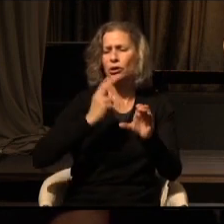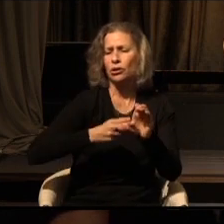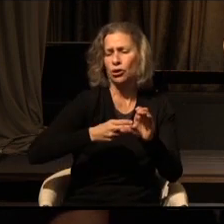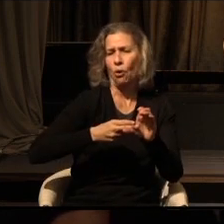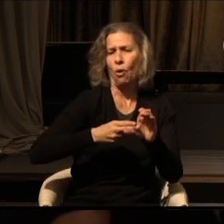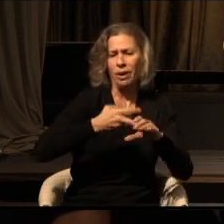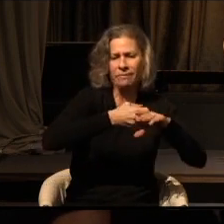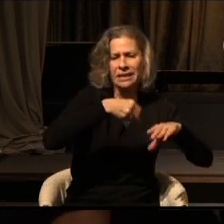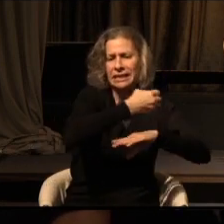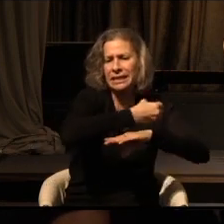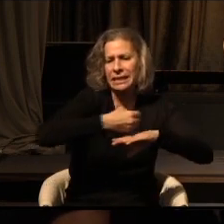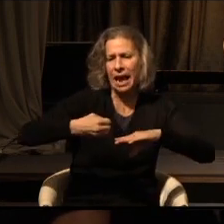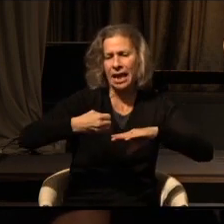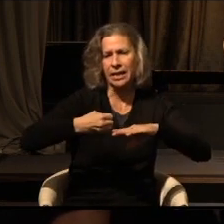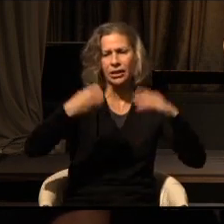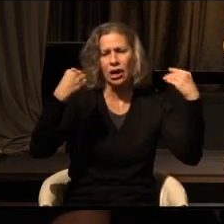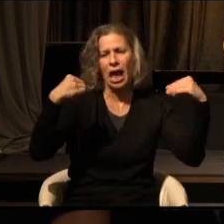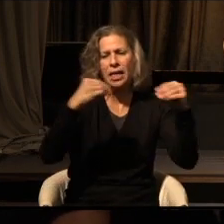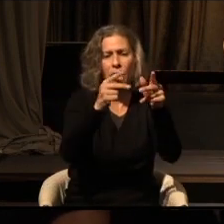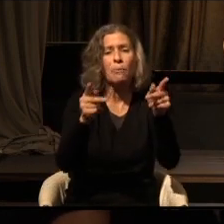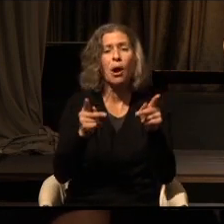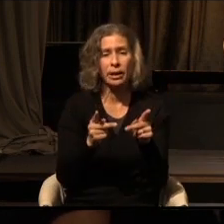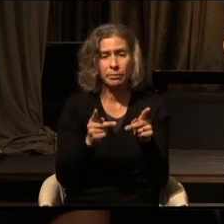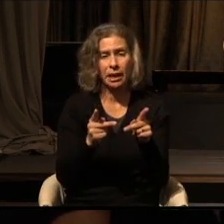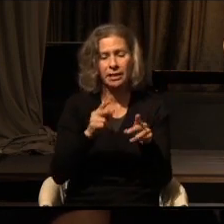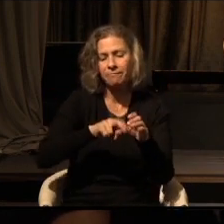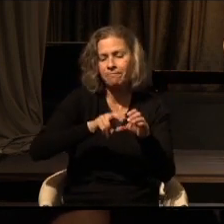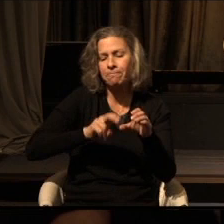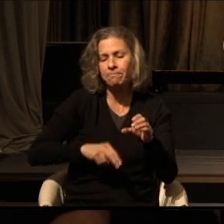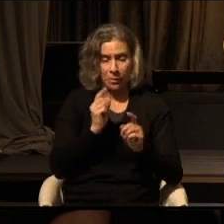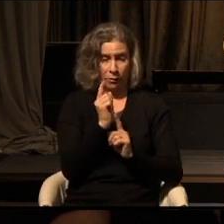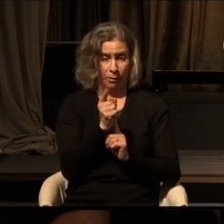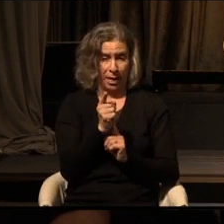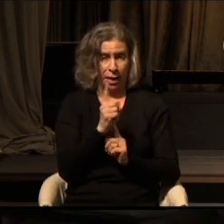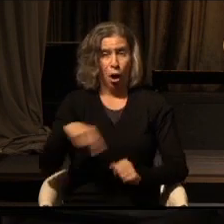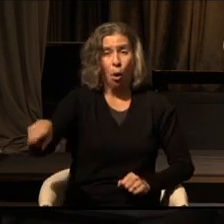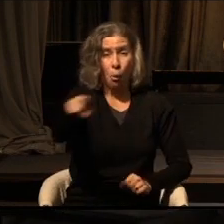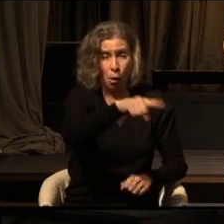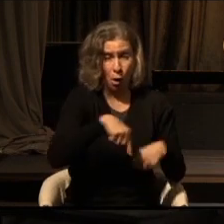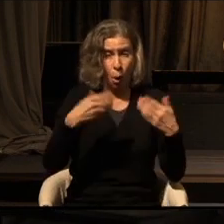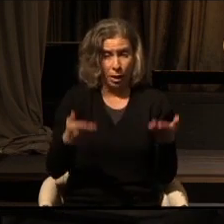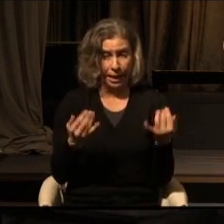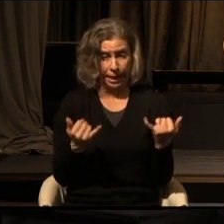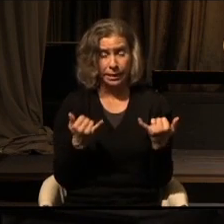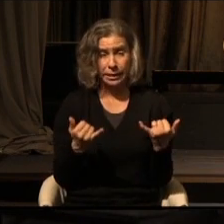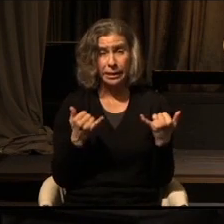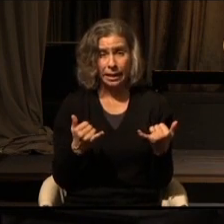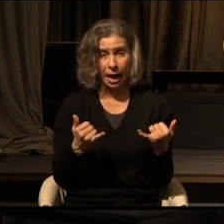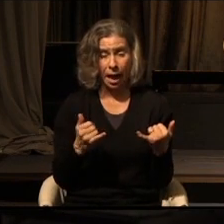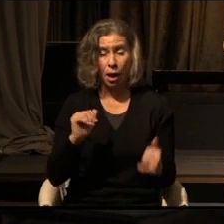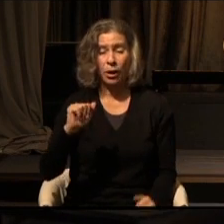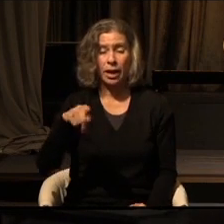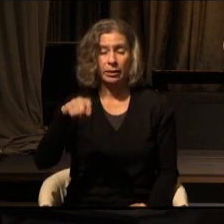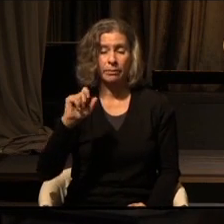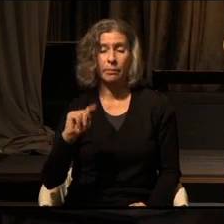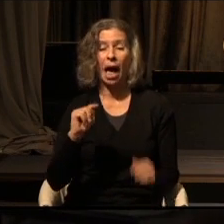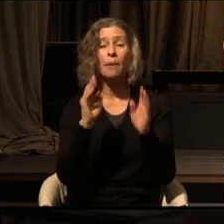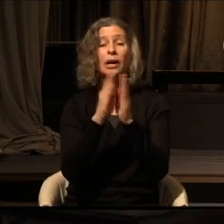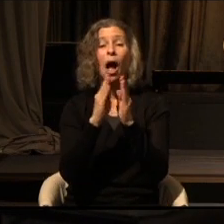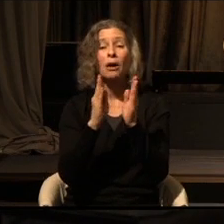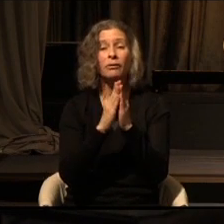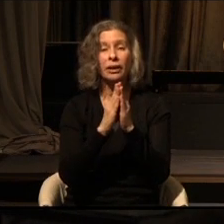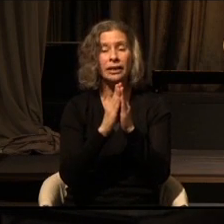well. Just to step back for a second, we are all here in this room at the APAP conference because we have